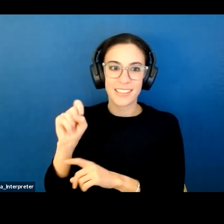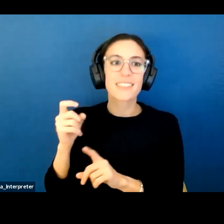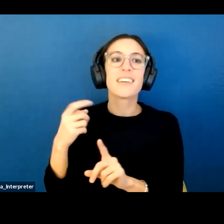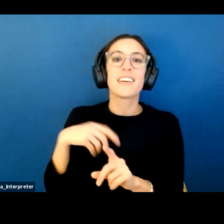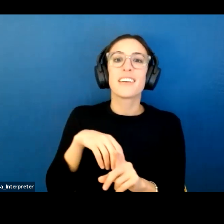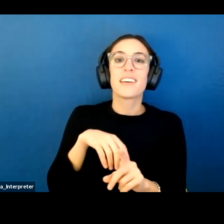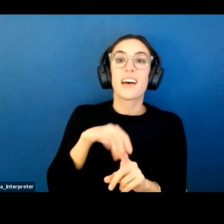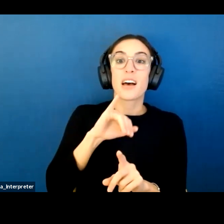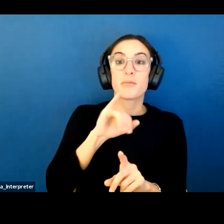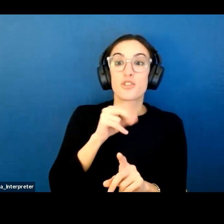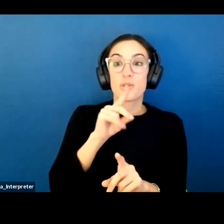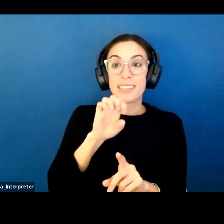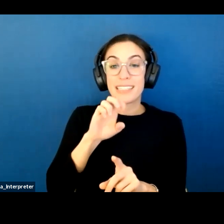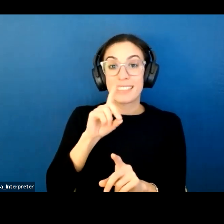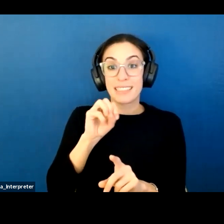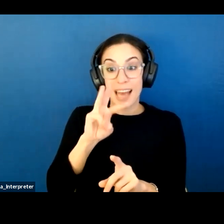Gadakana,